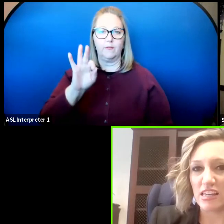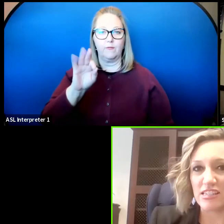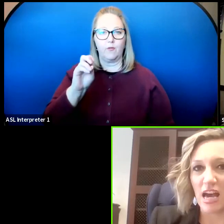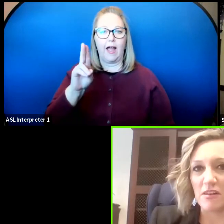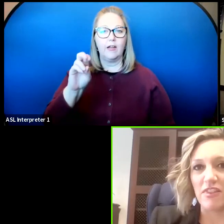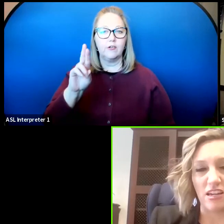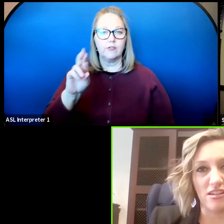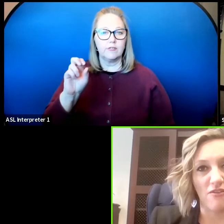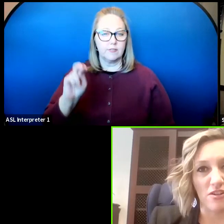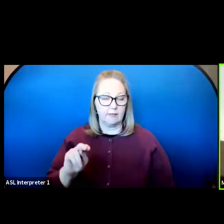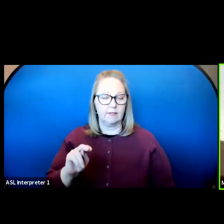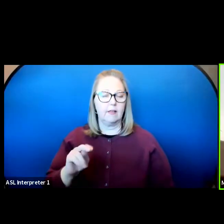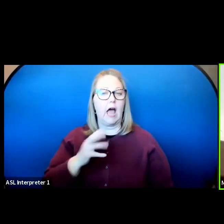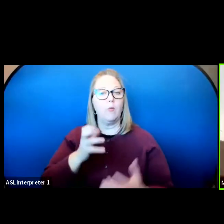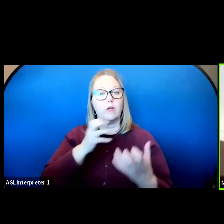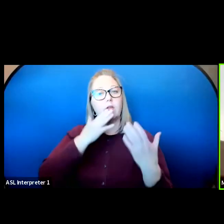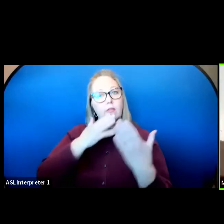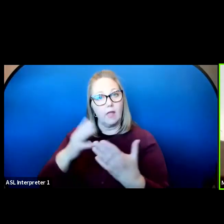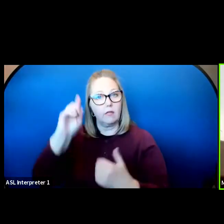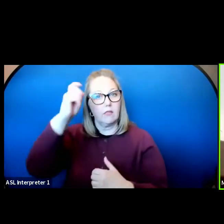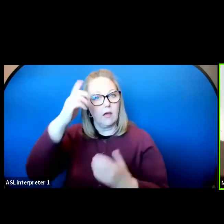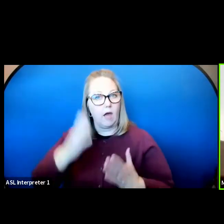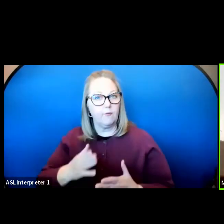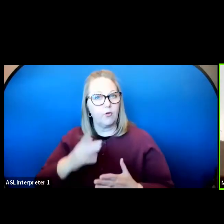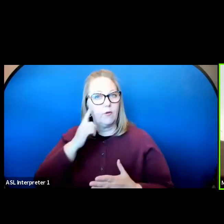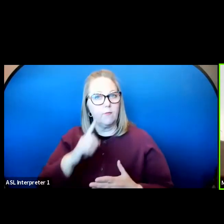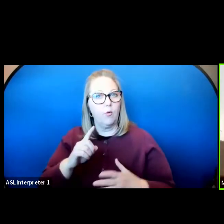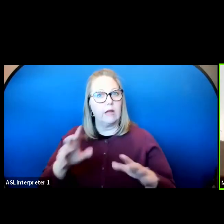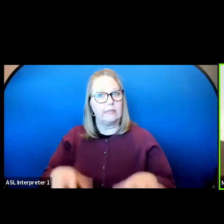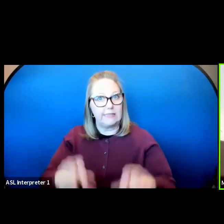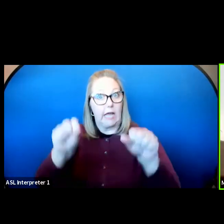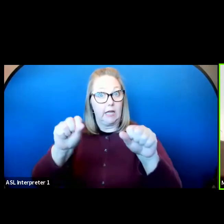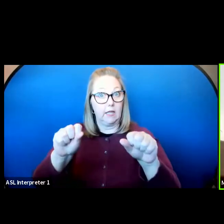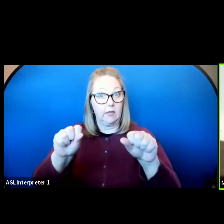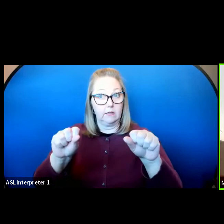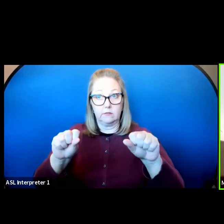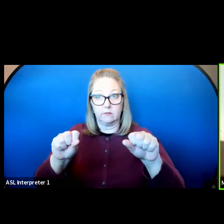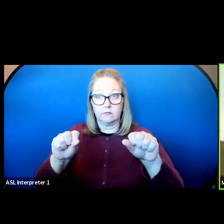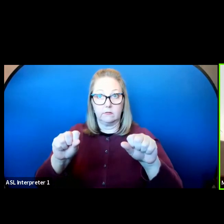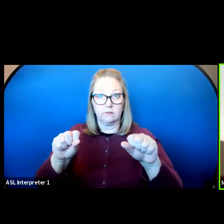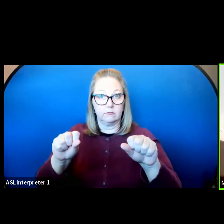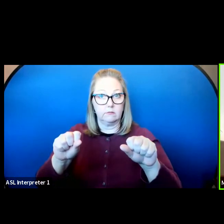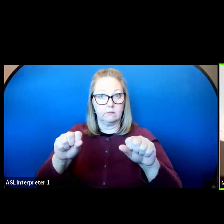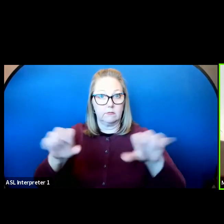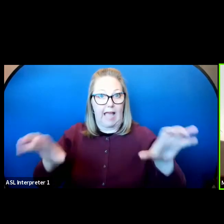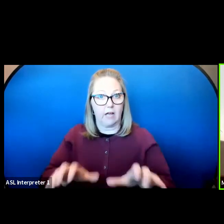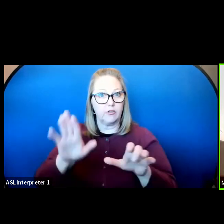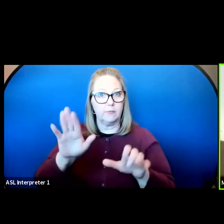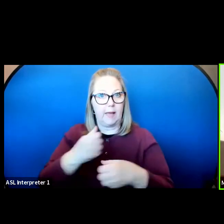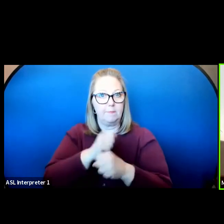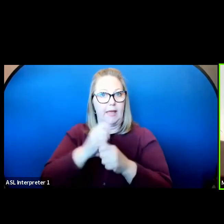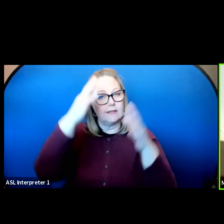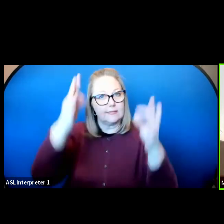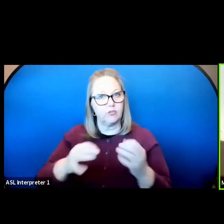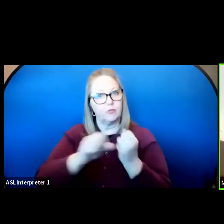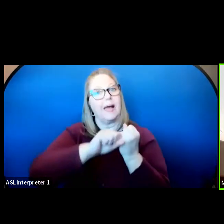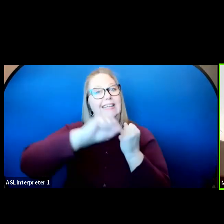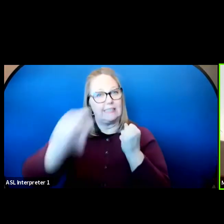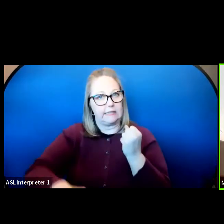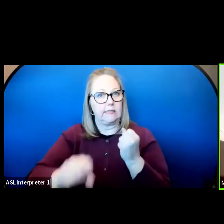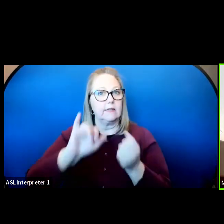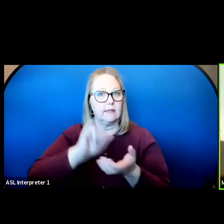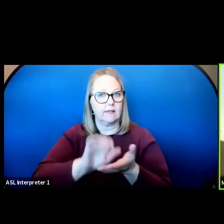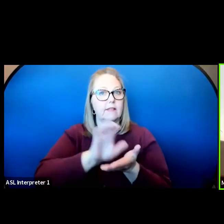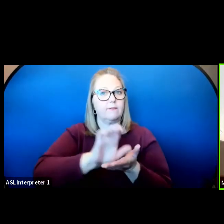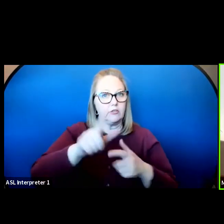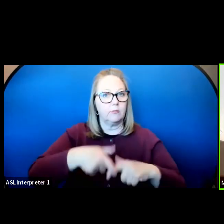I wanted to take the time to thank Governor Sisolak for taking action today to extend our state's eviction moratorium. We're all very excited, of